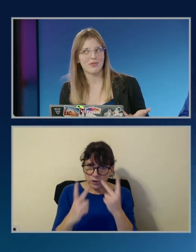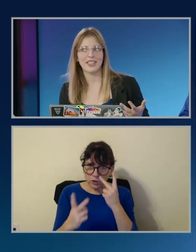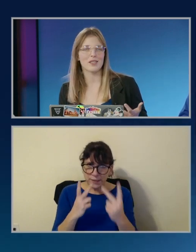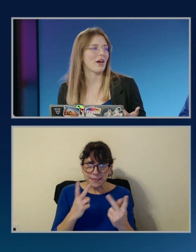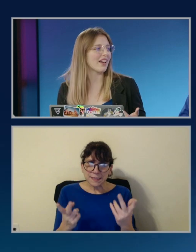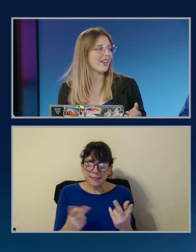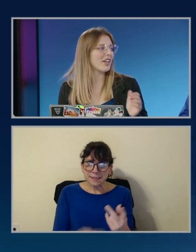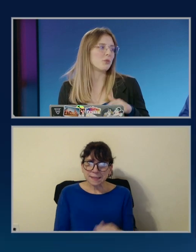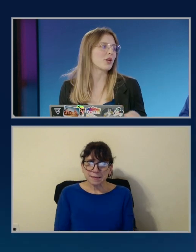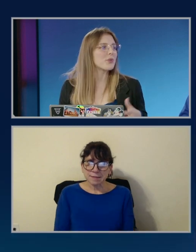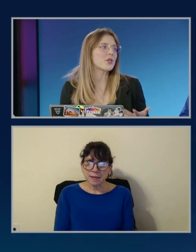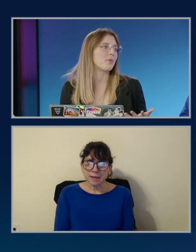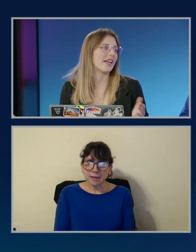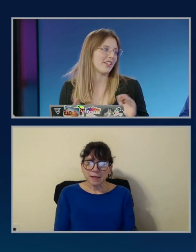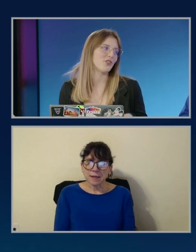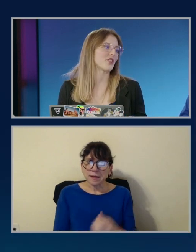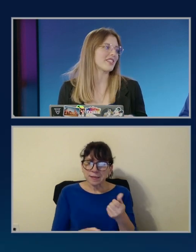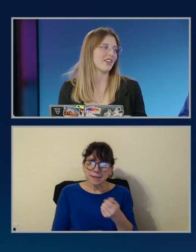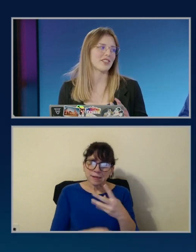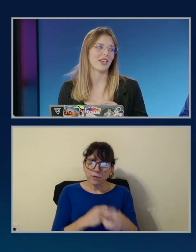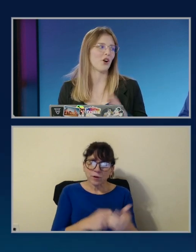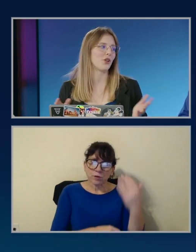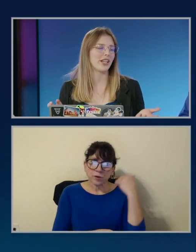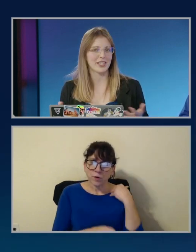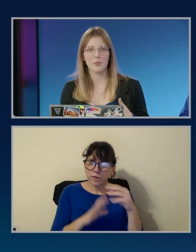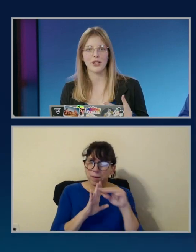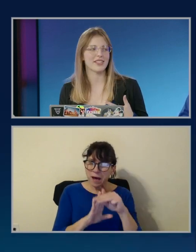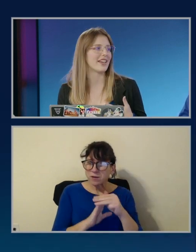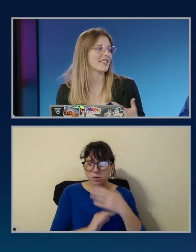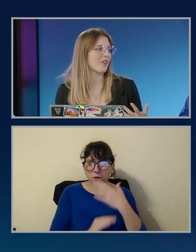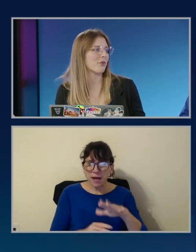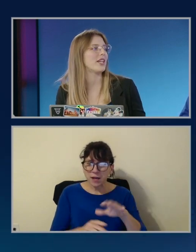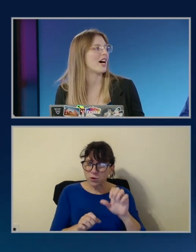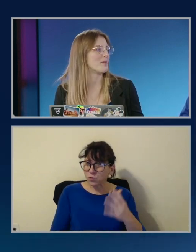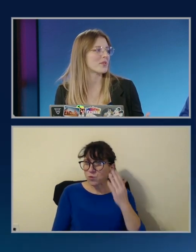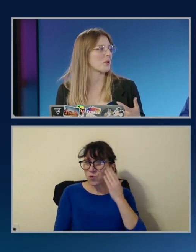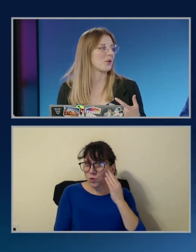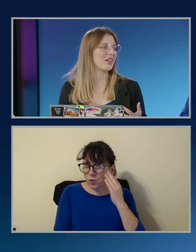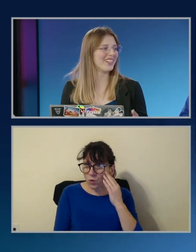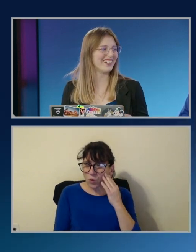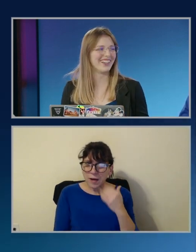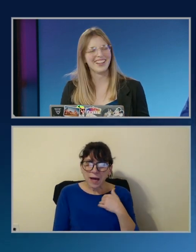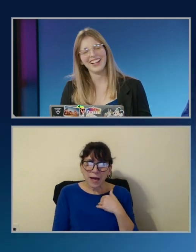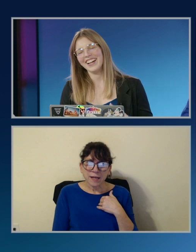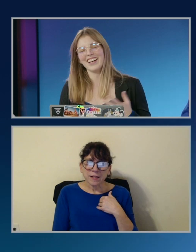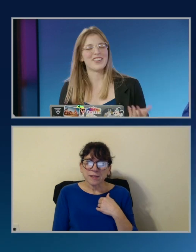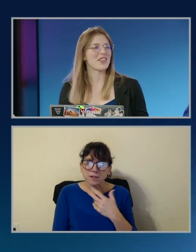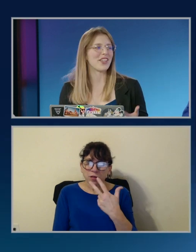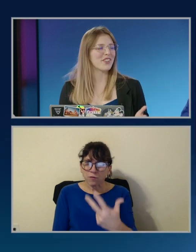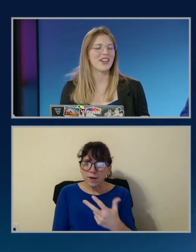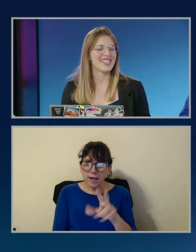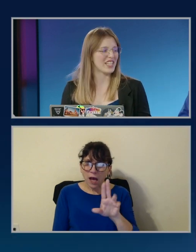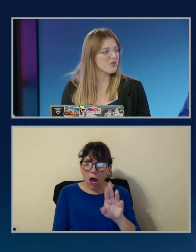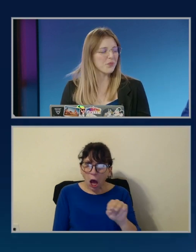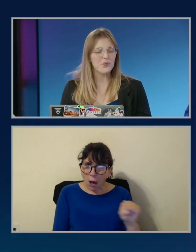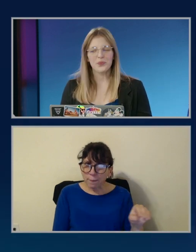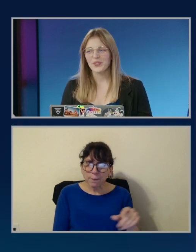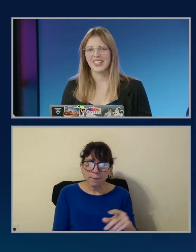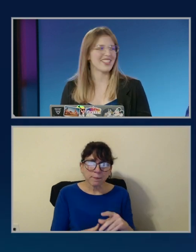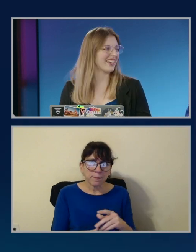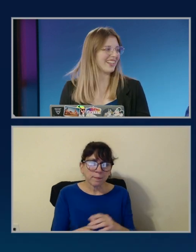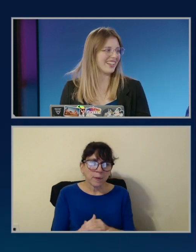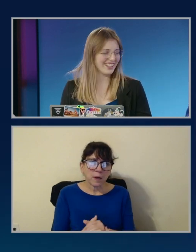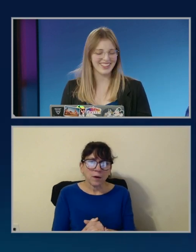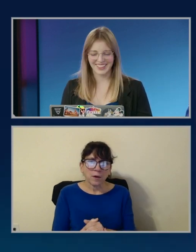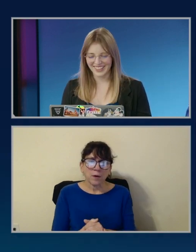few years back, the models were so bad that you could just tell. It's like, Yeah. oh no, like this Oh, person has absolutely. 3 arms or, or something crazy. Extra long